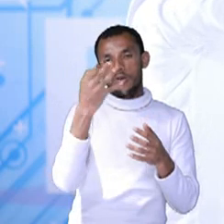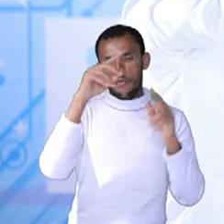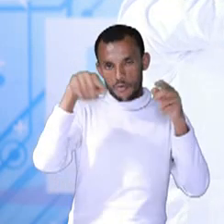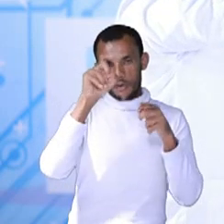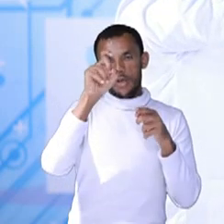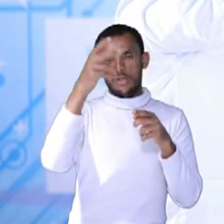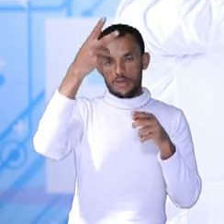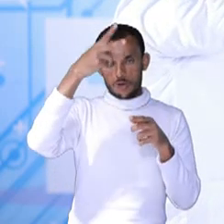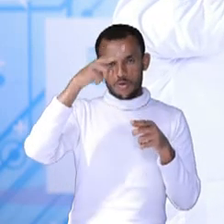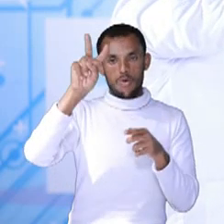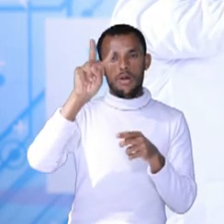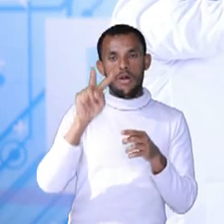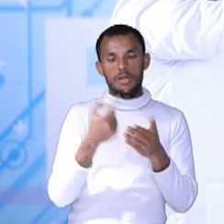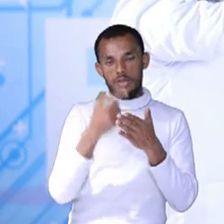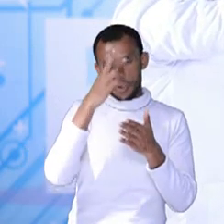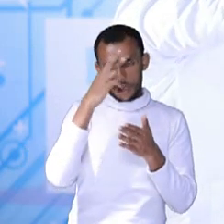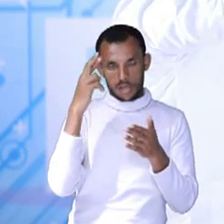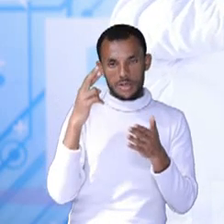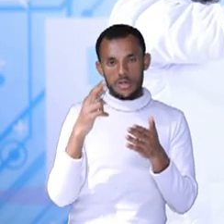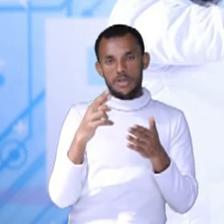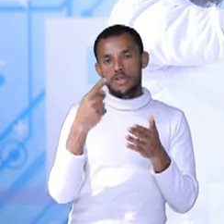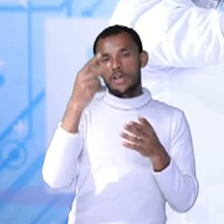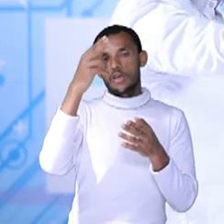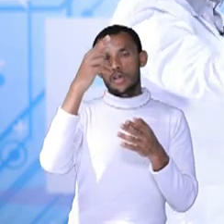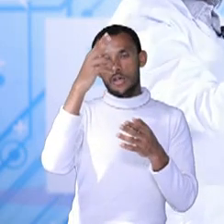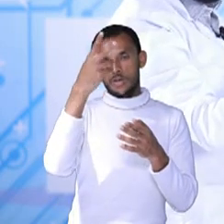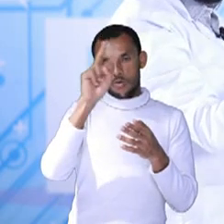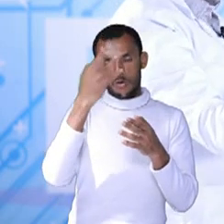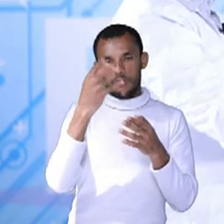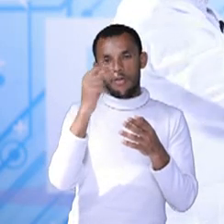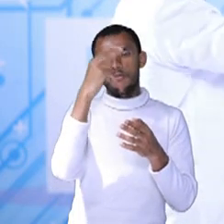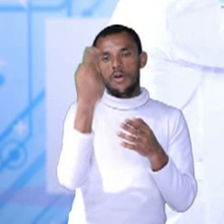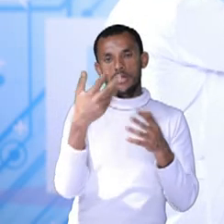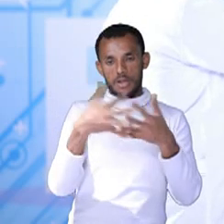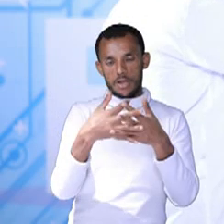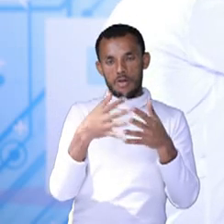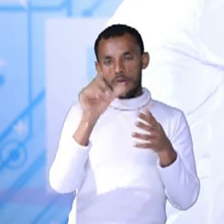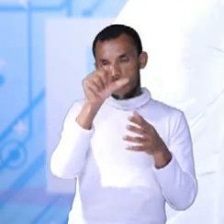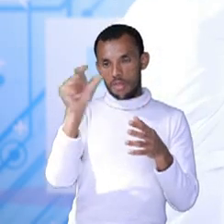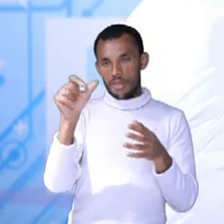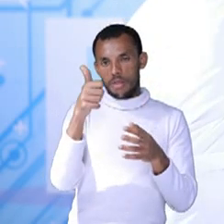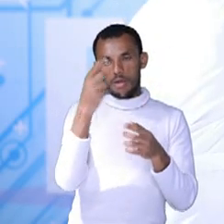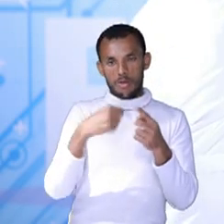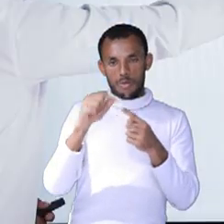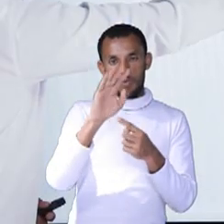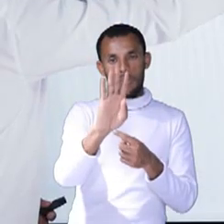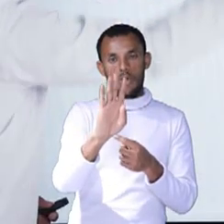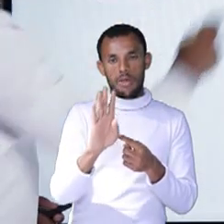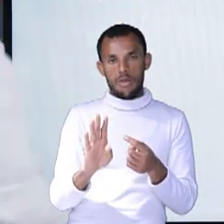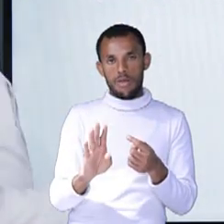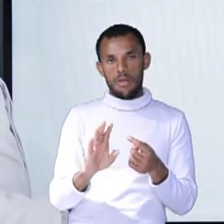x squared. In this case, it's not a function. The square of the function is integrated on the interval A to B,